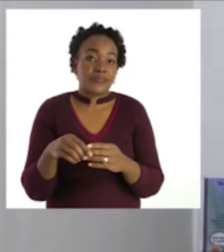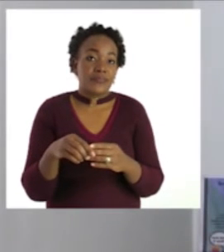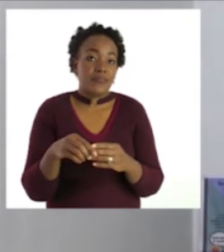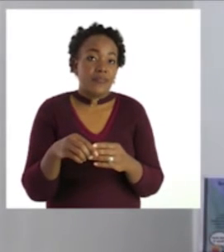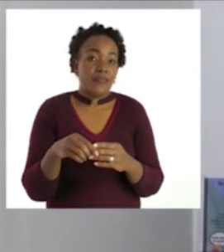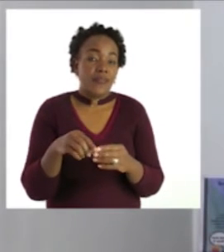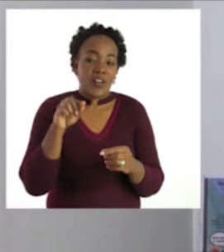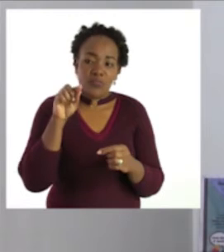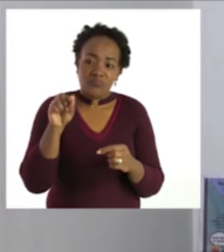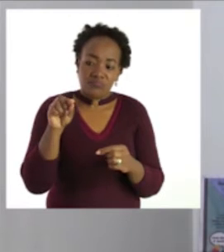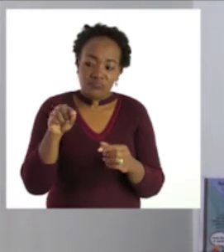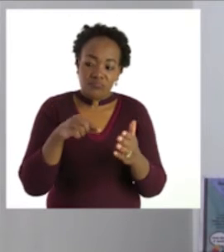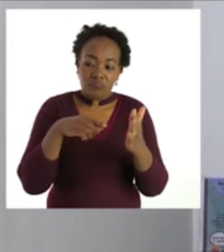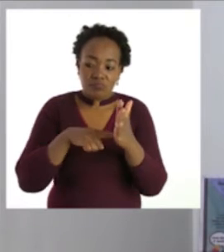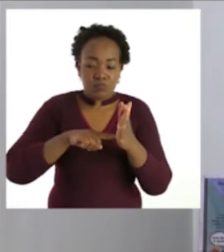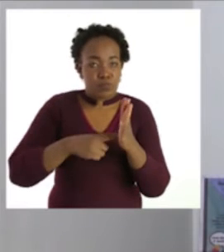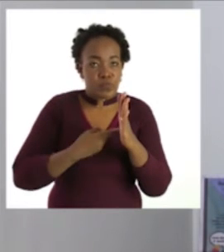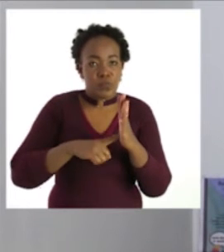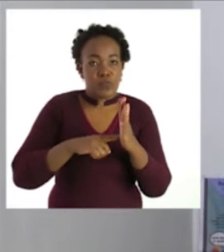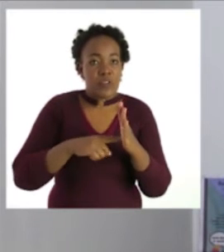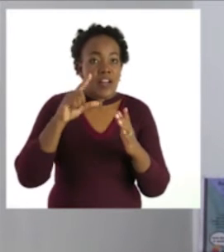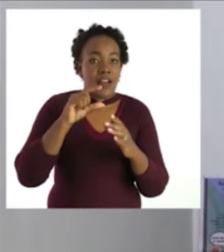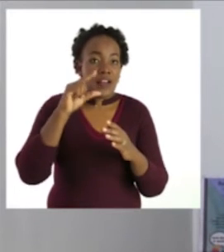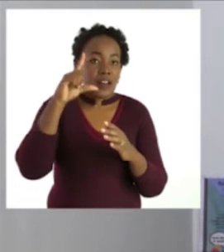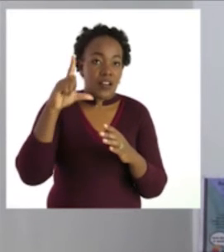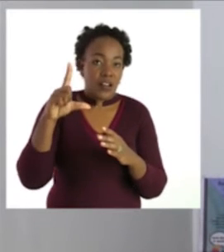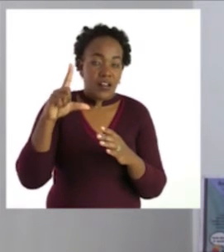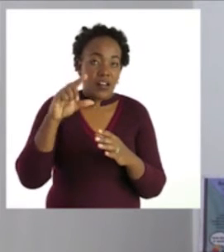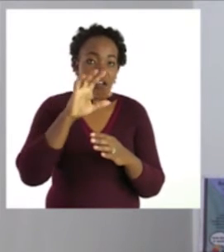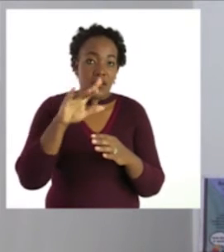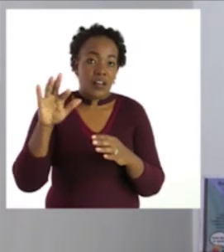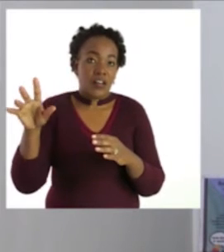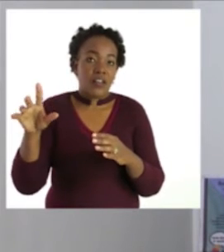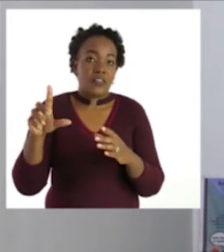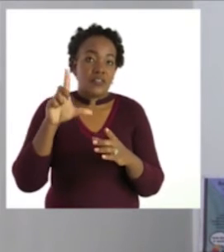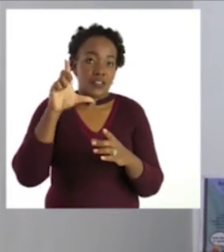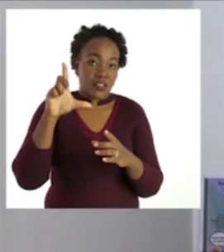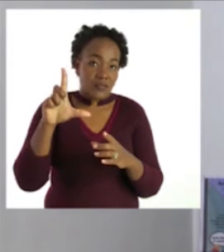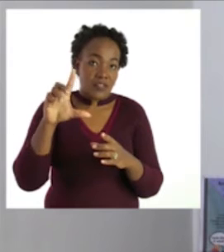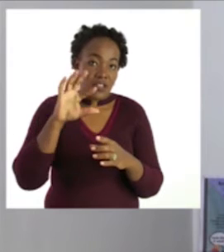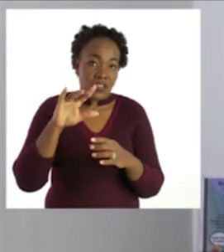A full stop, then capital letters.